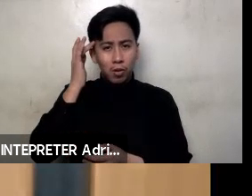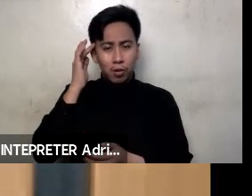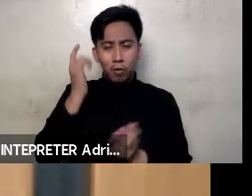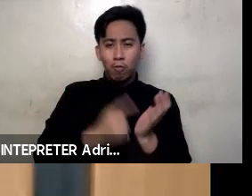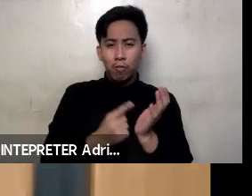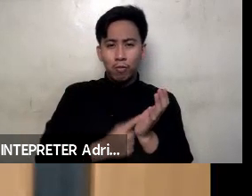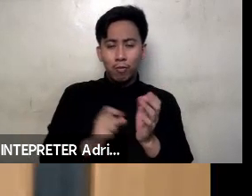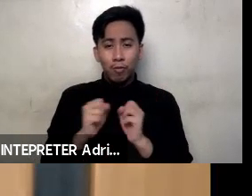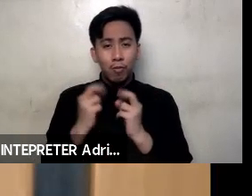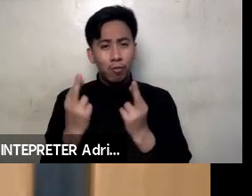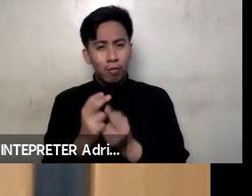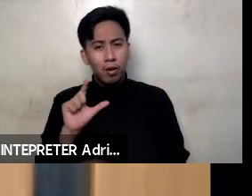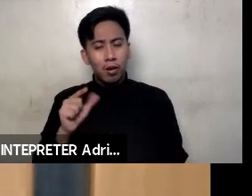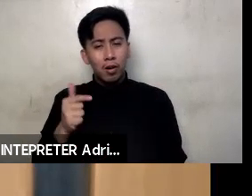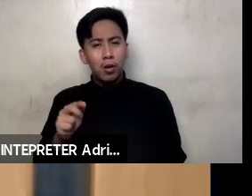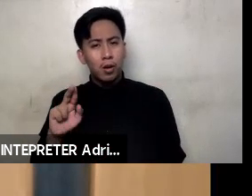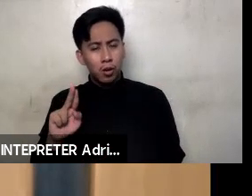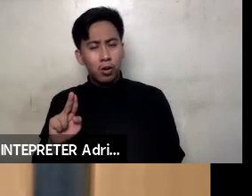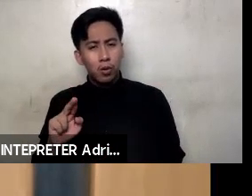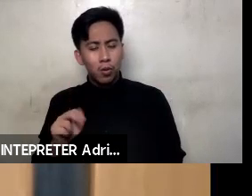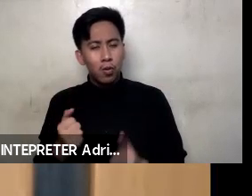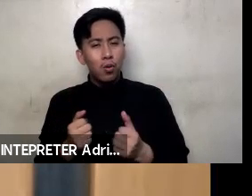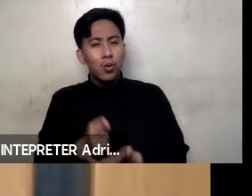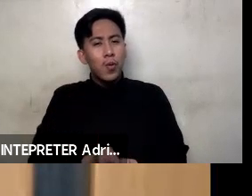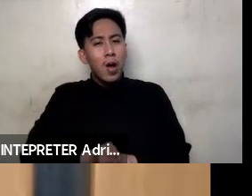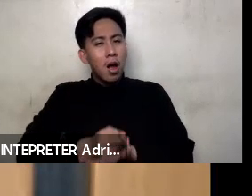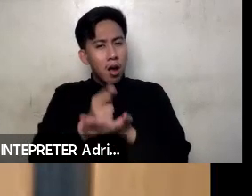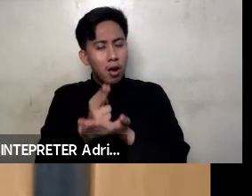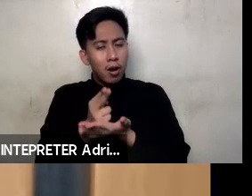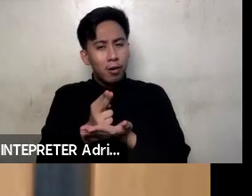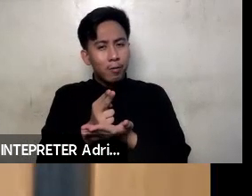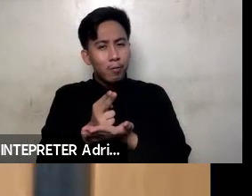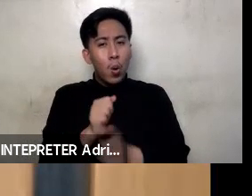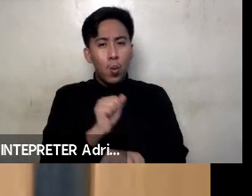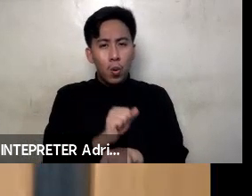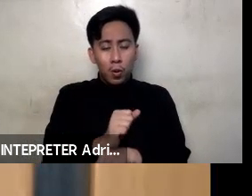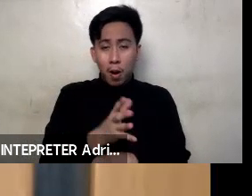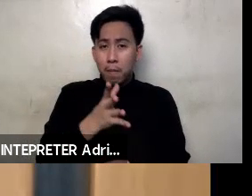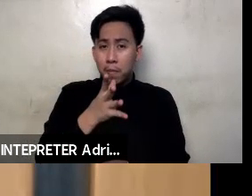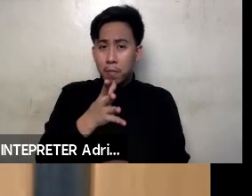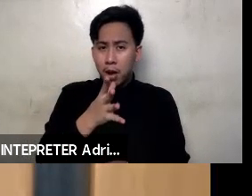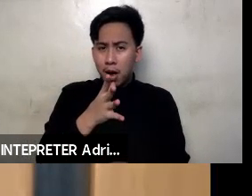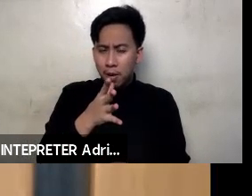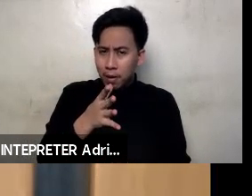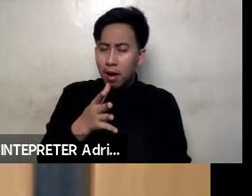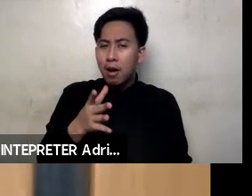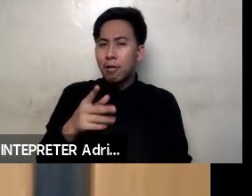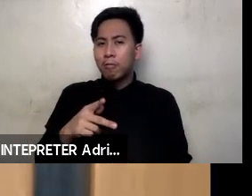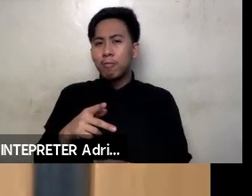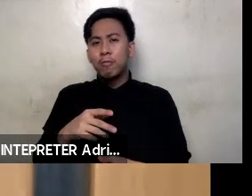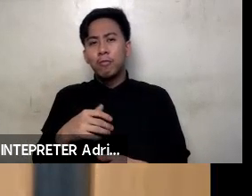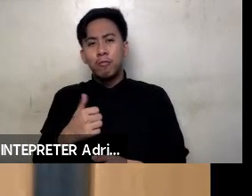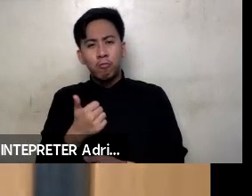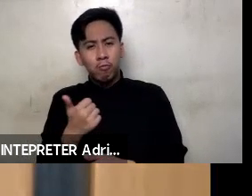LGU provided livelihood assistance for the mothers, caregivers of those